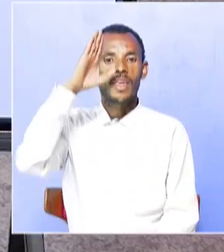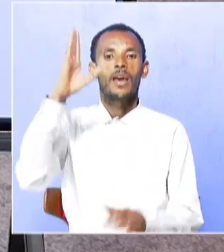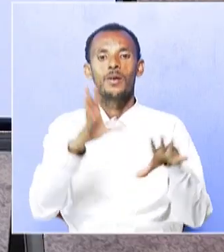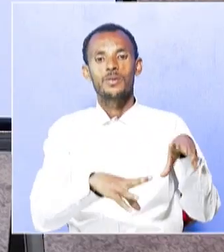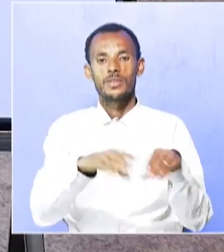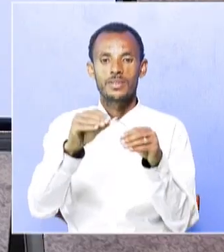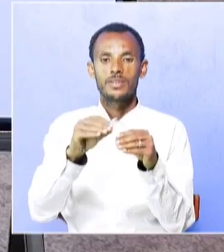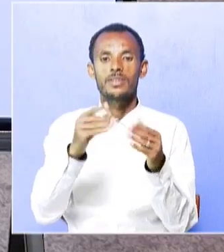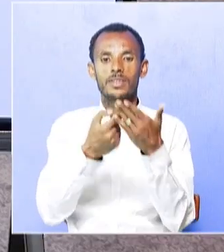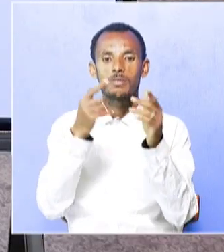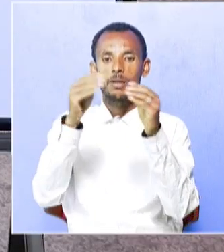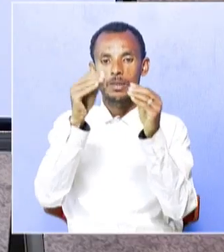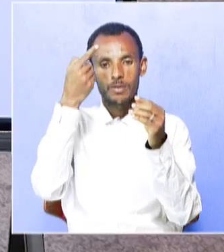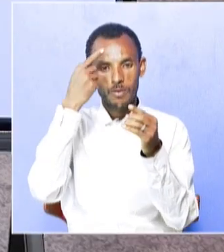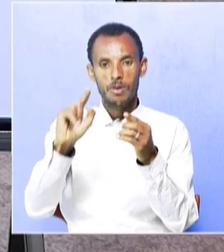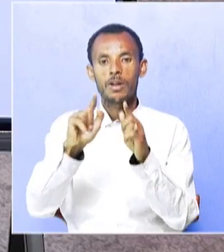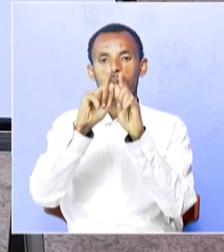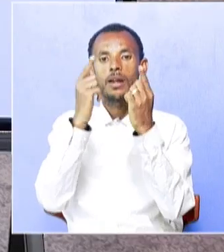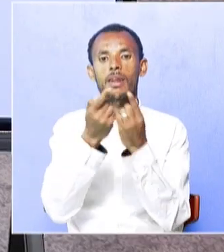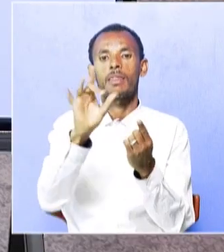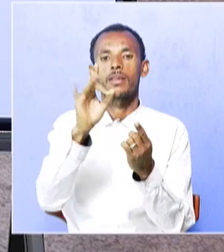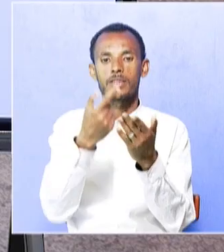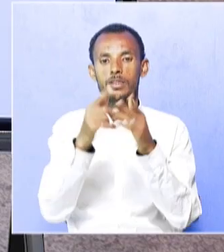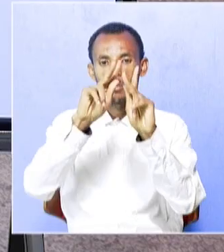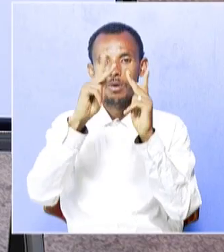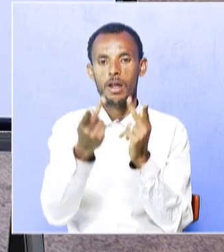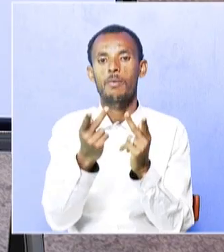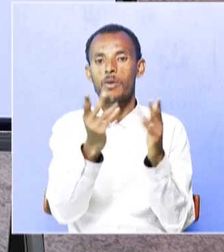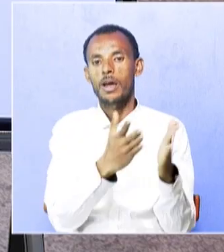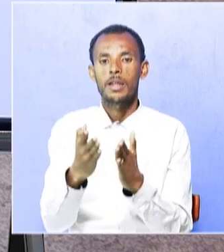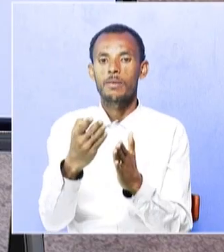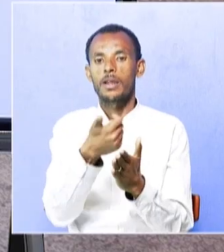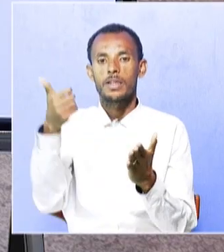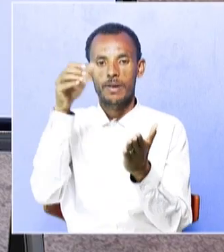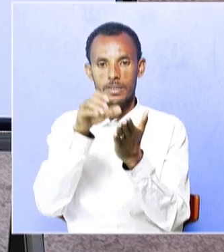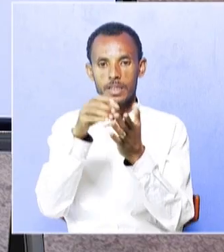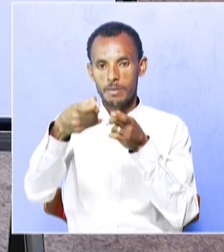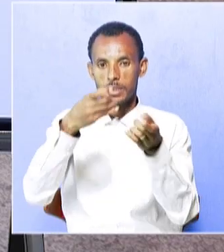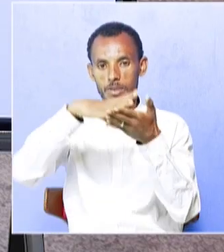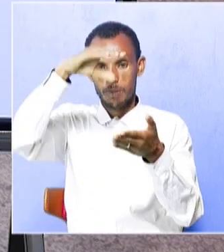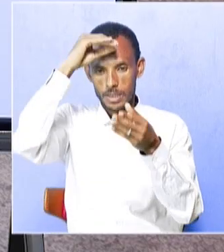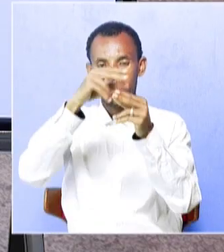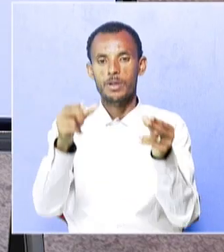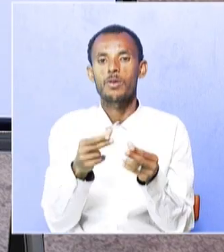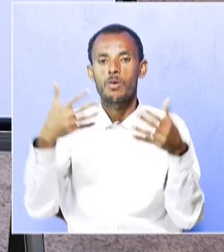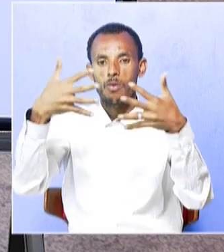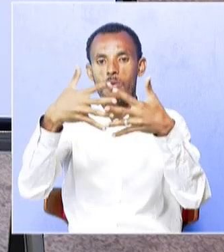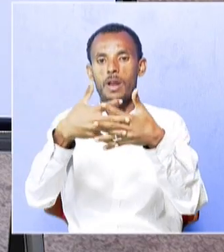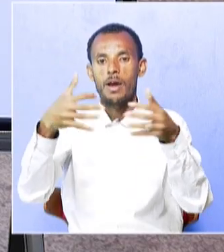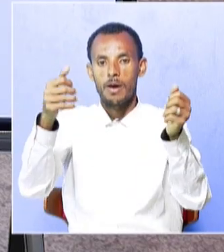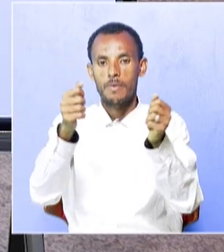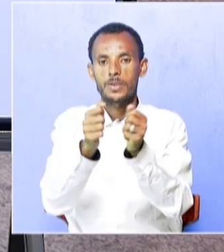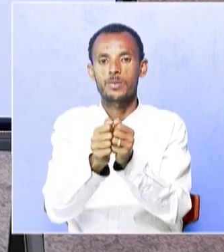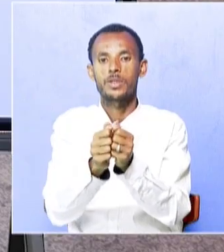Hello everyone, this is mathematics lesson for grade 8. This program is organized by Addis Ababa City Administration Education Bureau